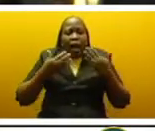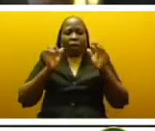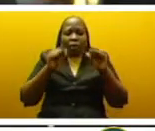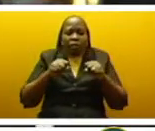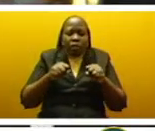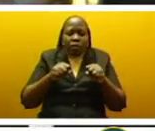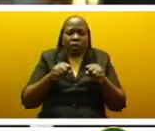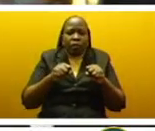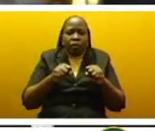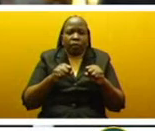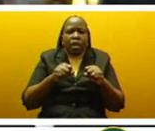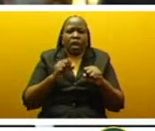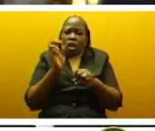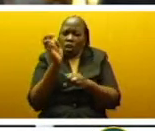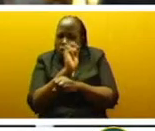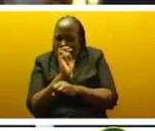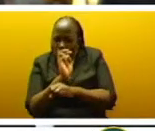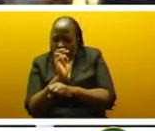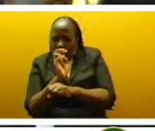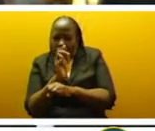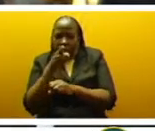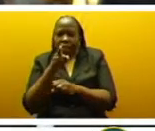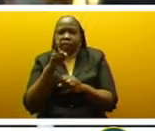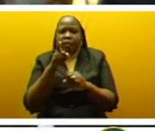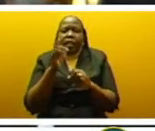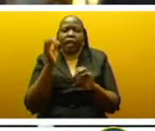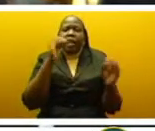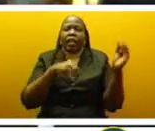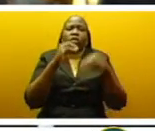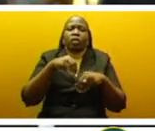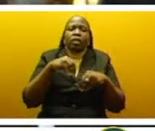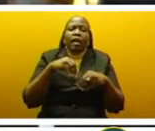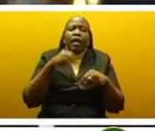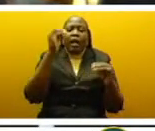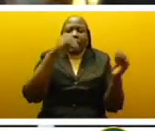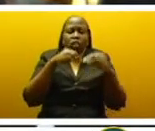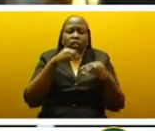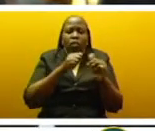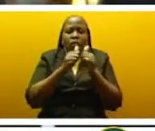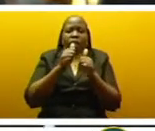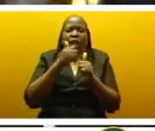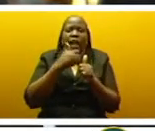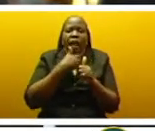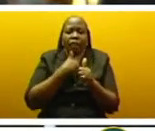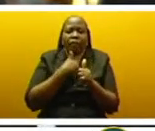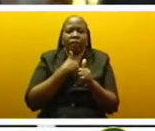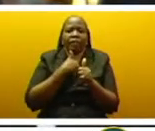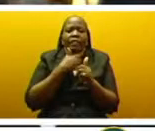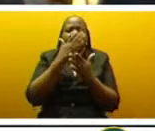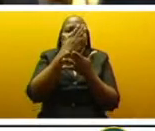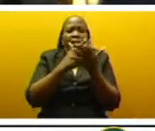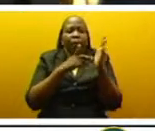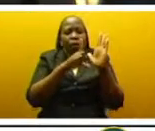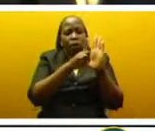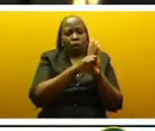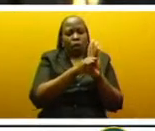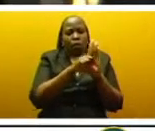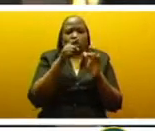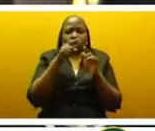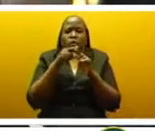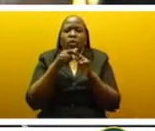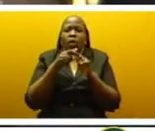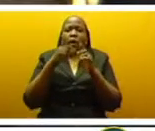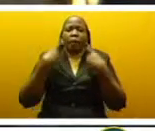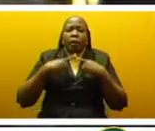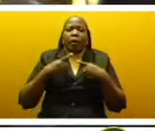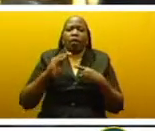over an election and that election have some legitimacy to the people of Kenya and to the